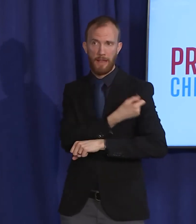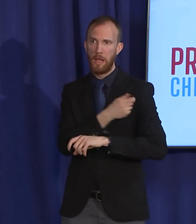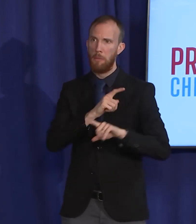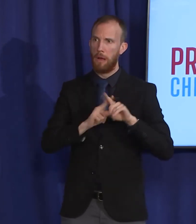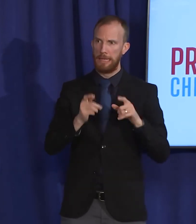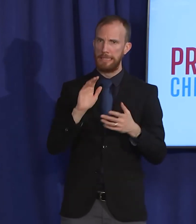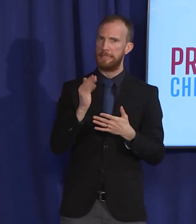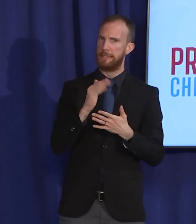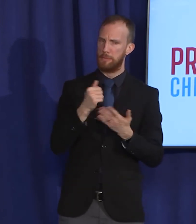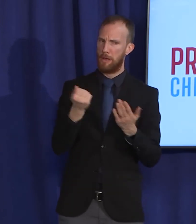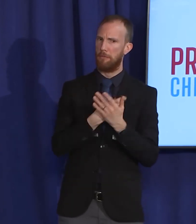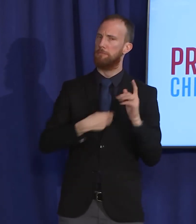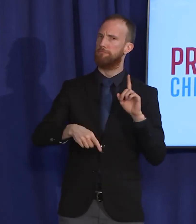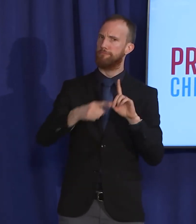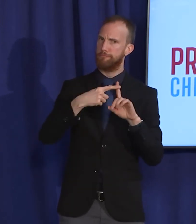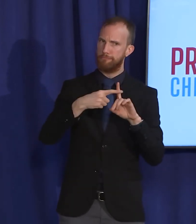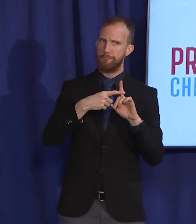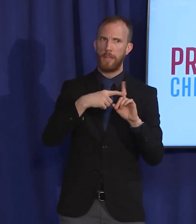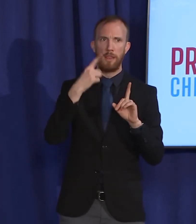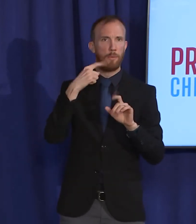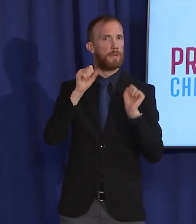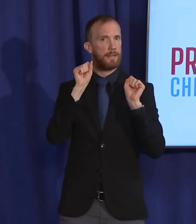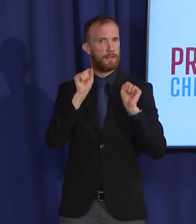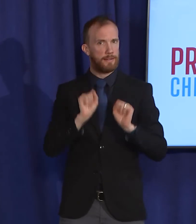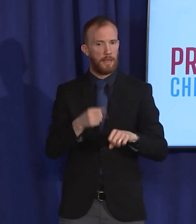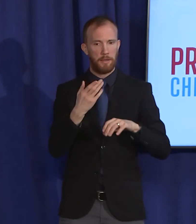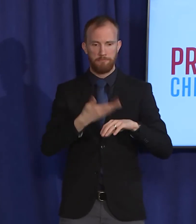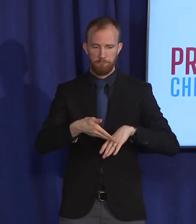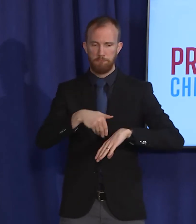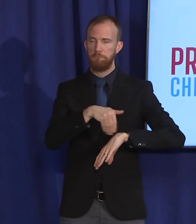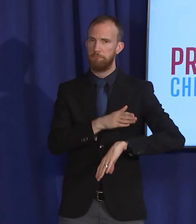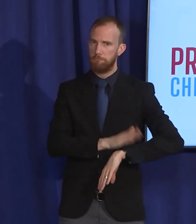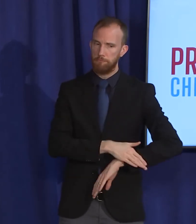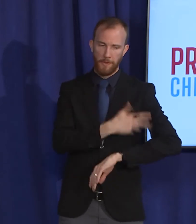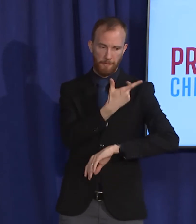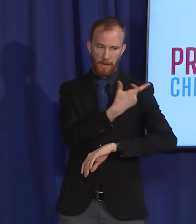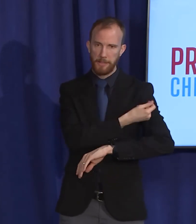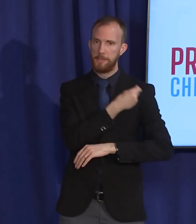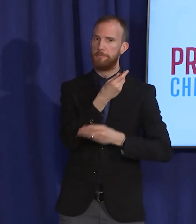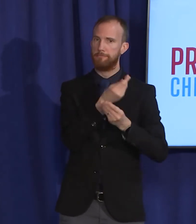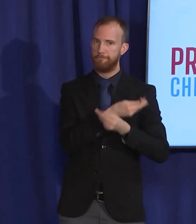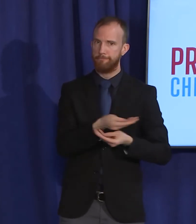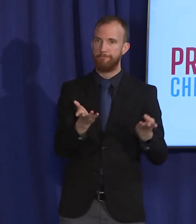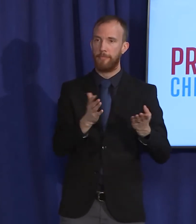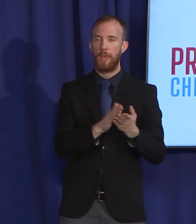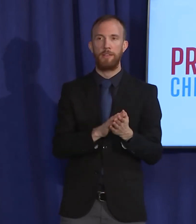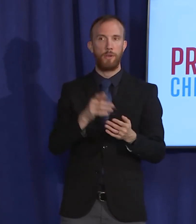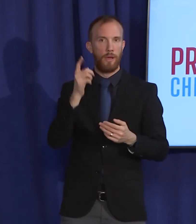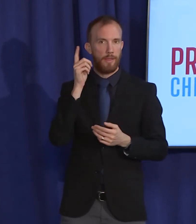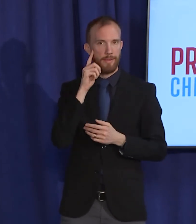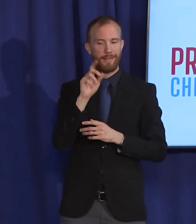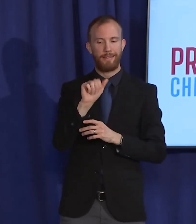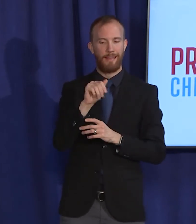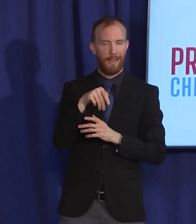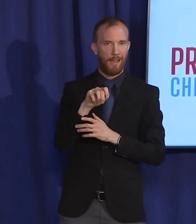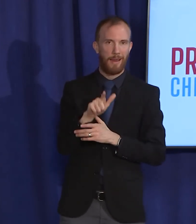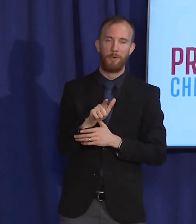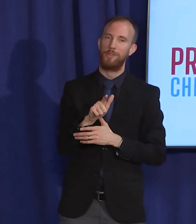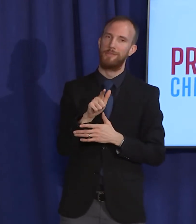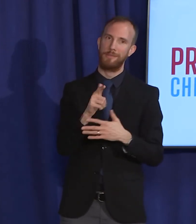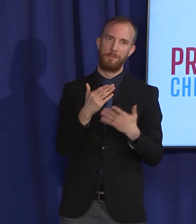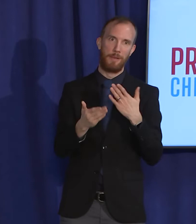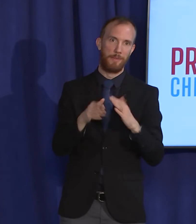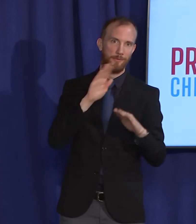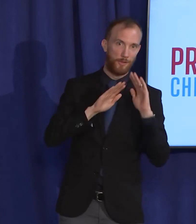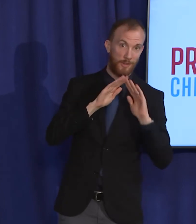really ramp up. So I know a lot of people are anxious to be vaccinated, and I also know that April is probably going to feel frustrating for some of them,